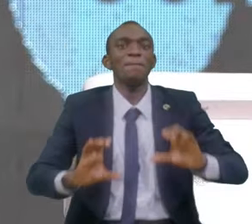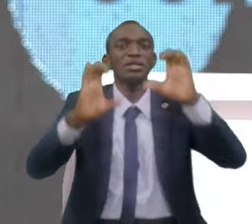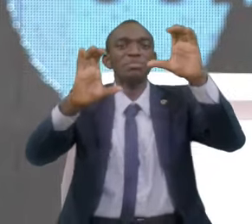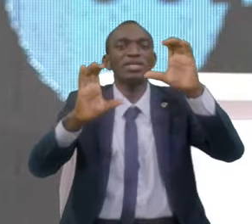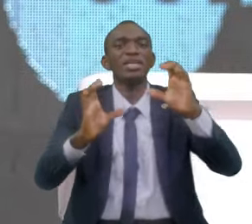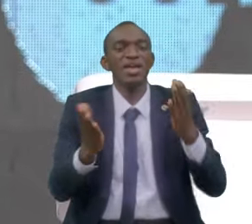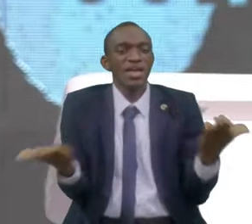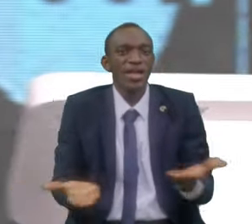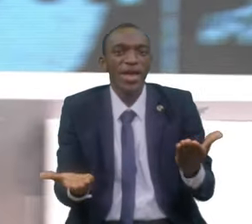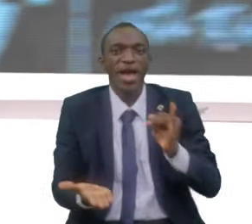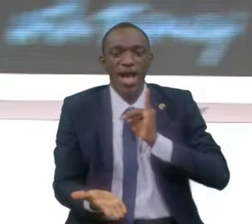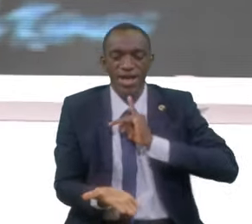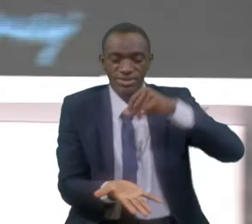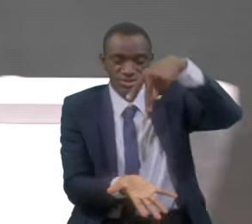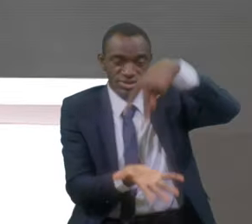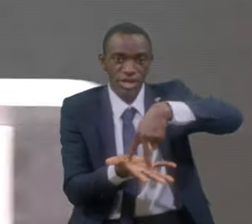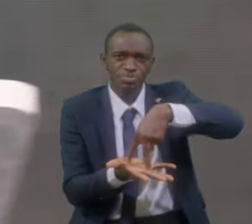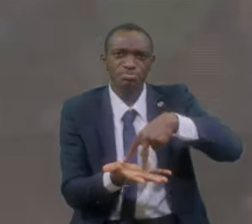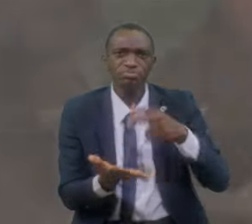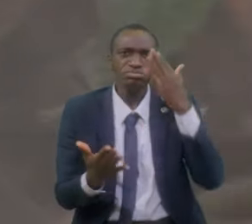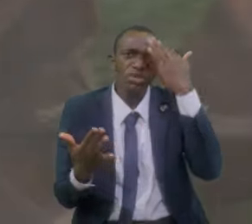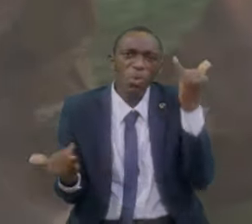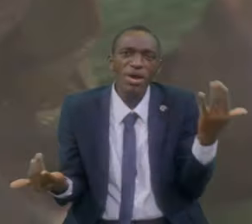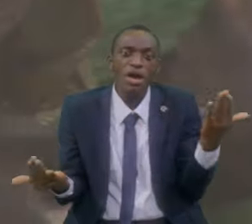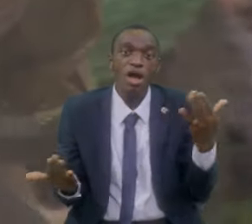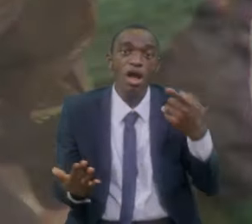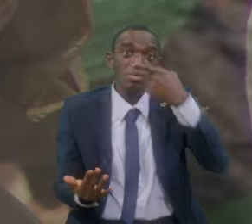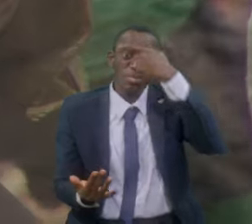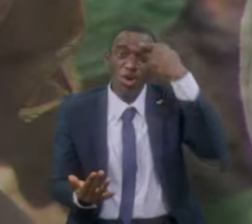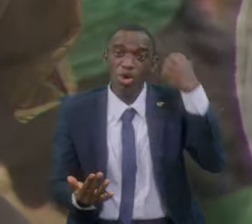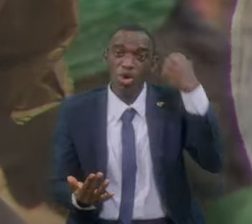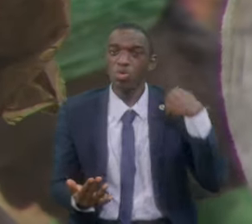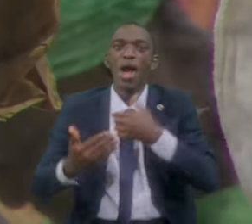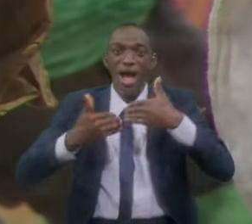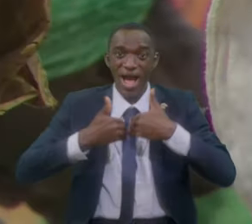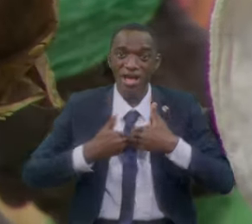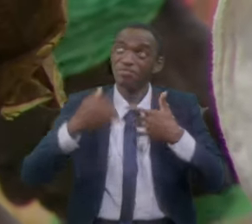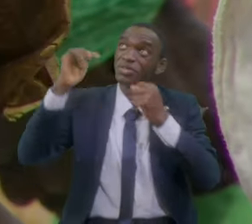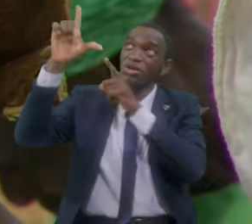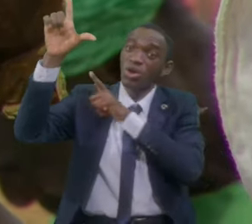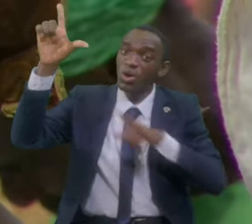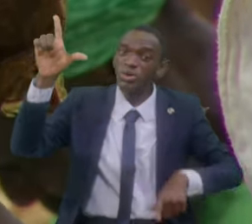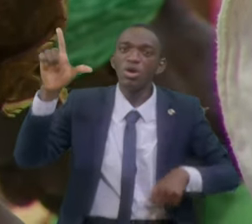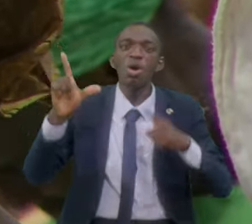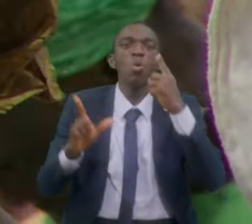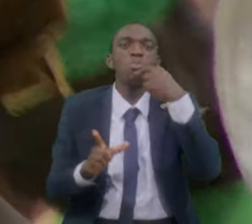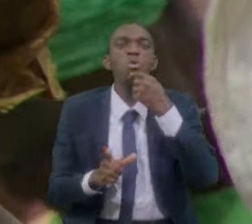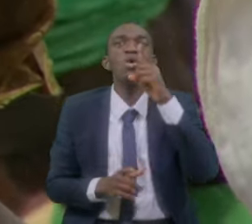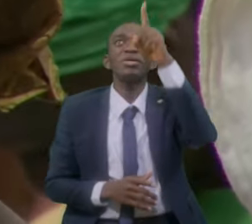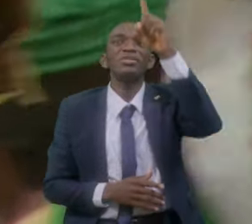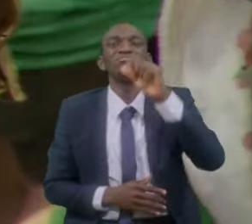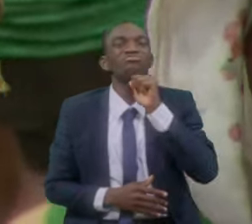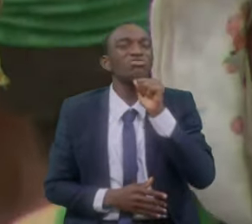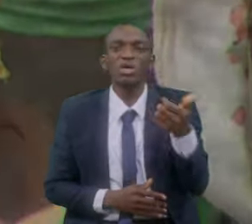I stand. It's because we have the Lord that will not compromise